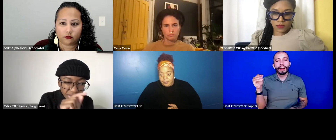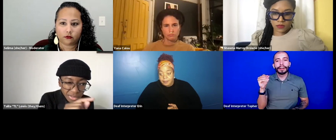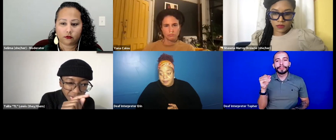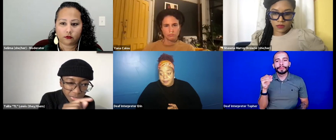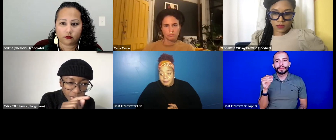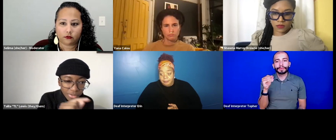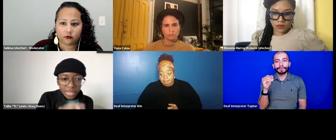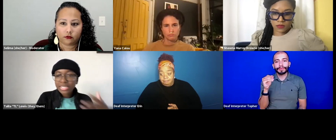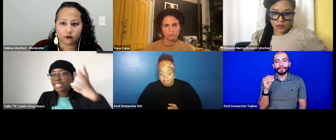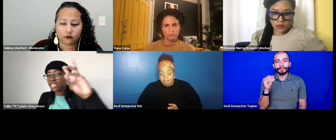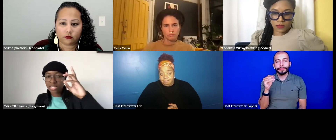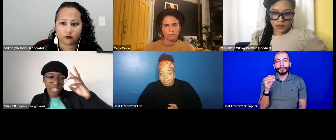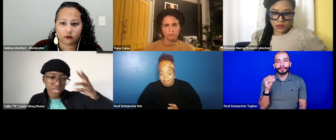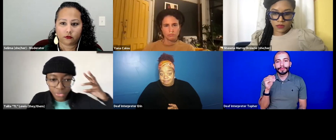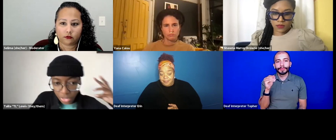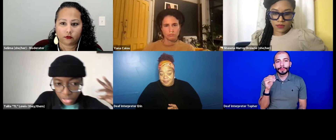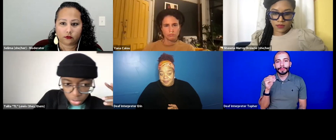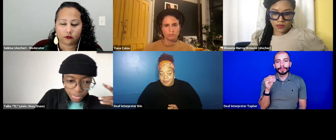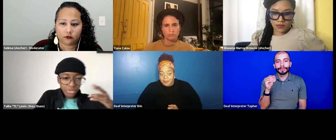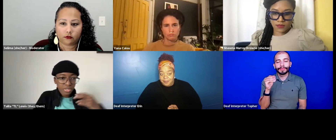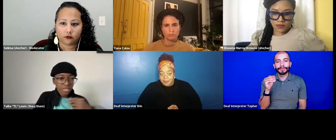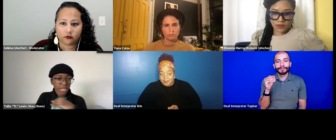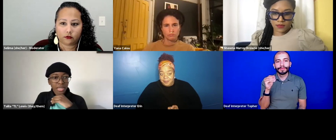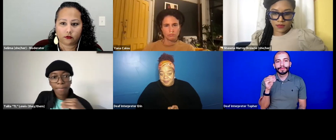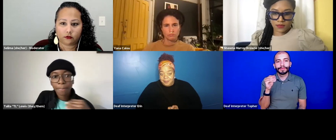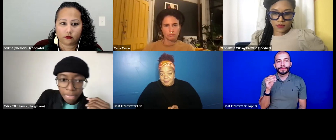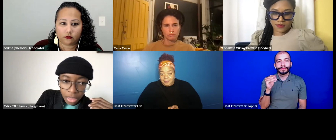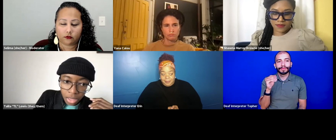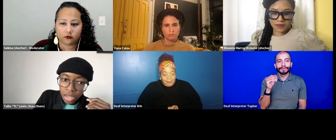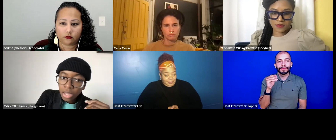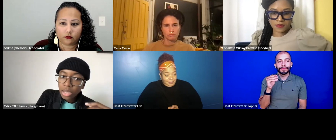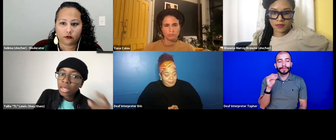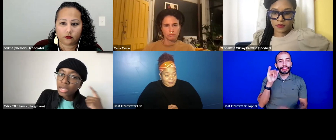following 6 things for the interpreter's sake.